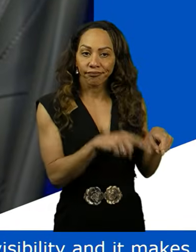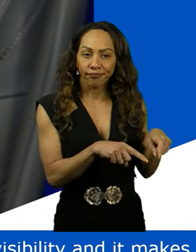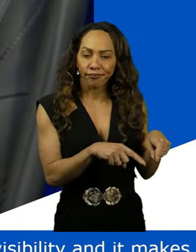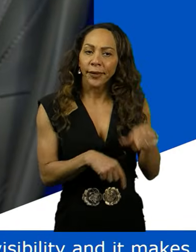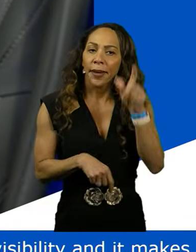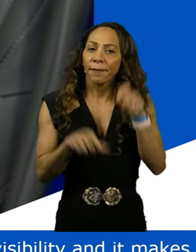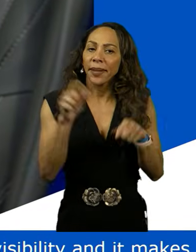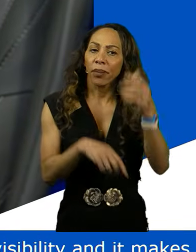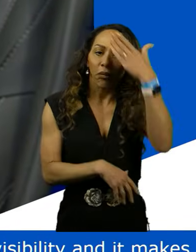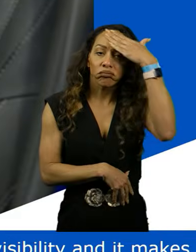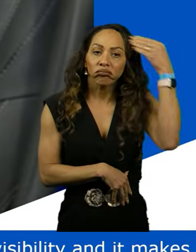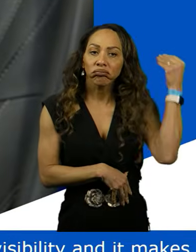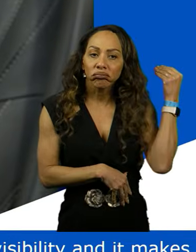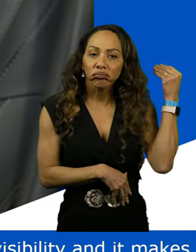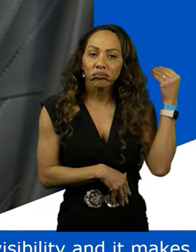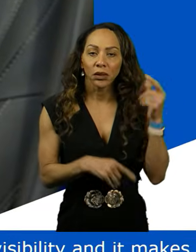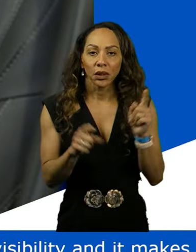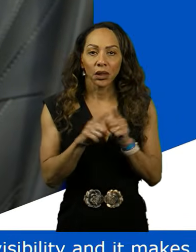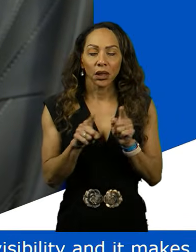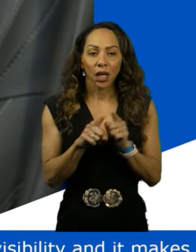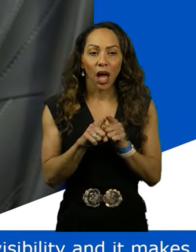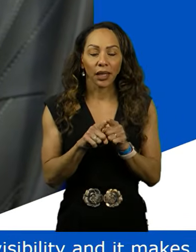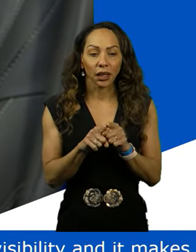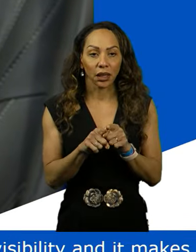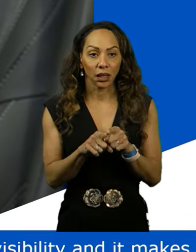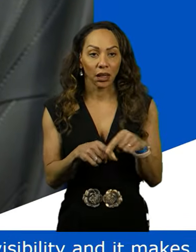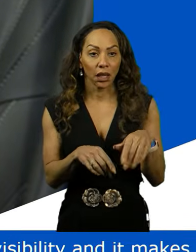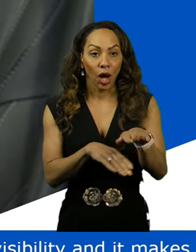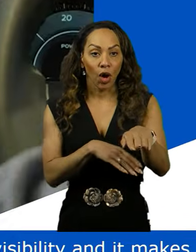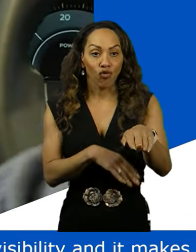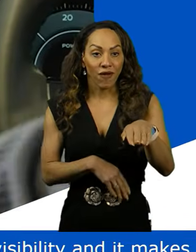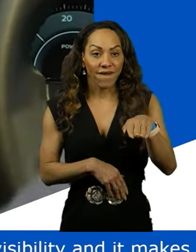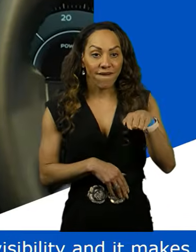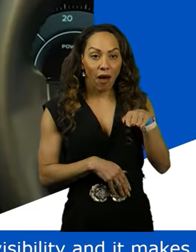often overlook are things like reversing cameras and parking sensors.